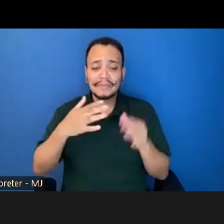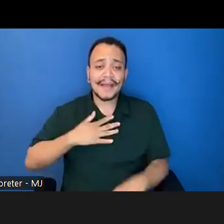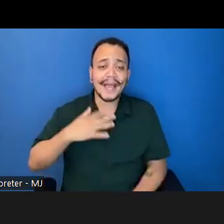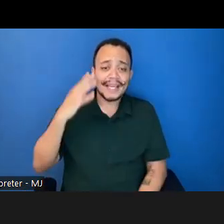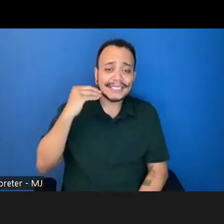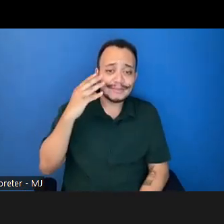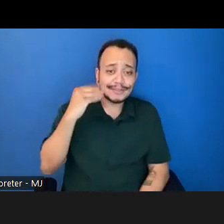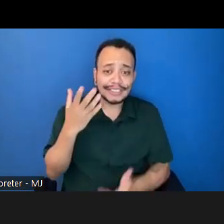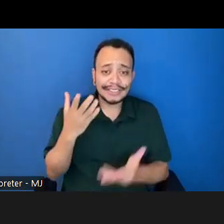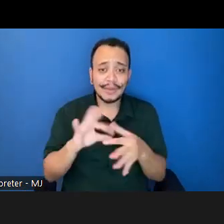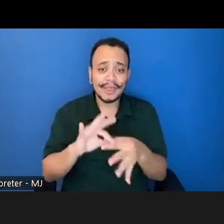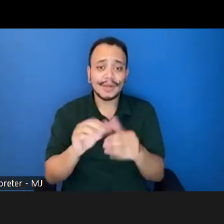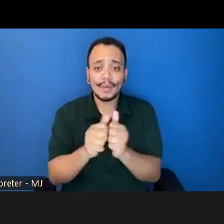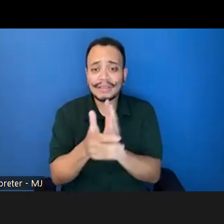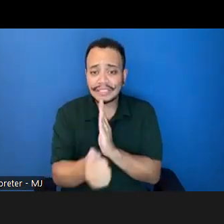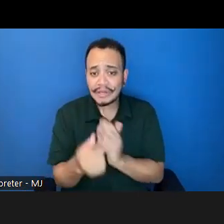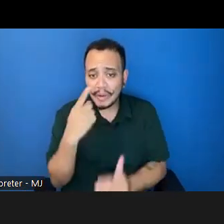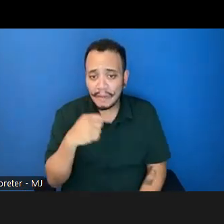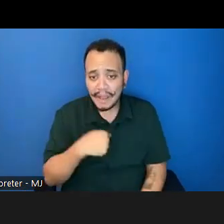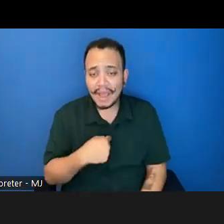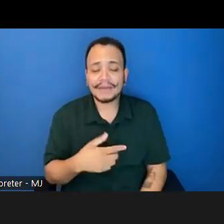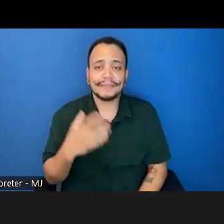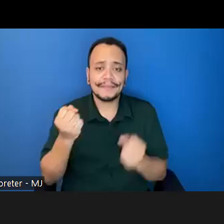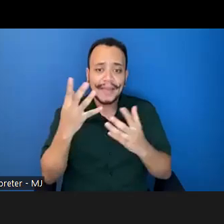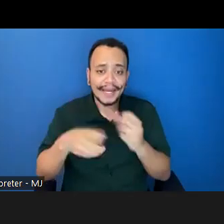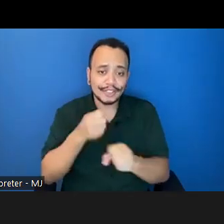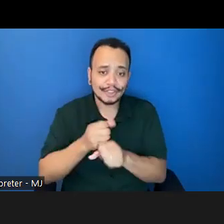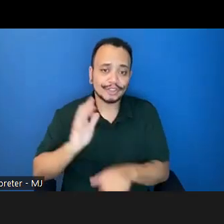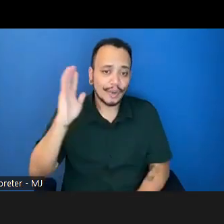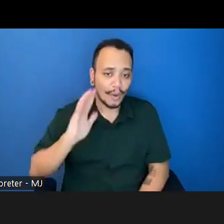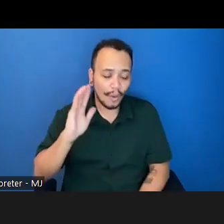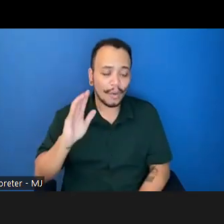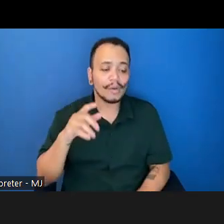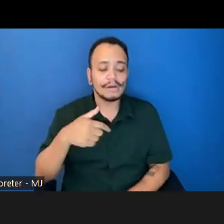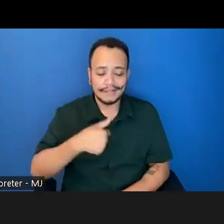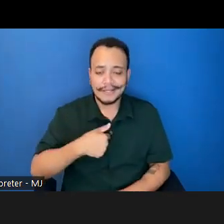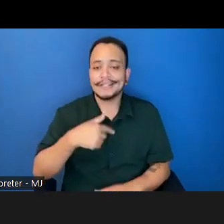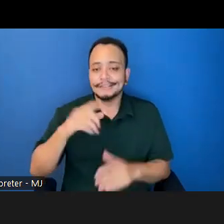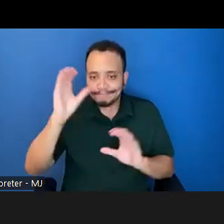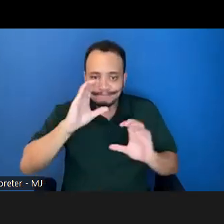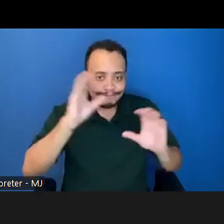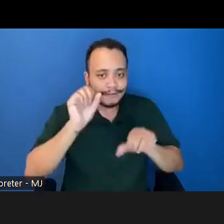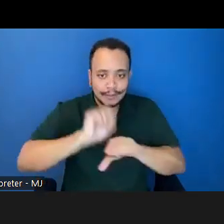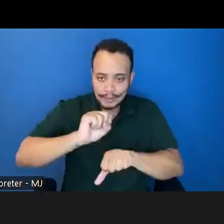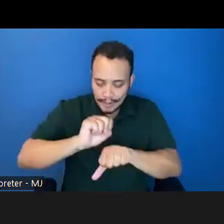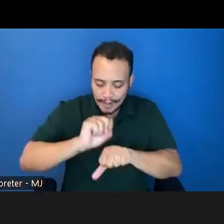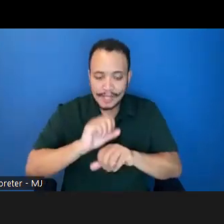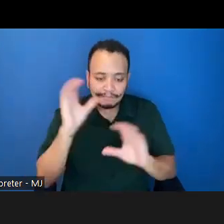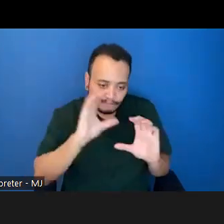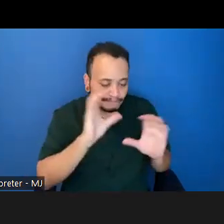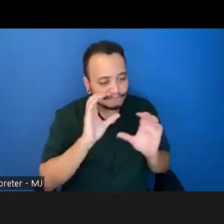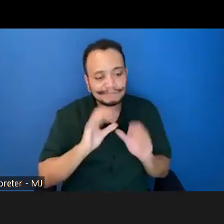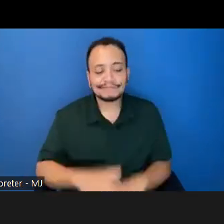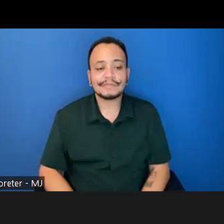experience I've had. sure. Yeah, yeah. Many years ago, while applying for a job, I